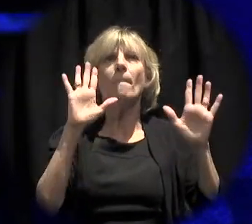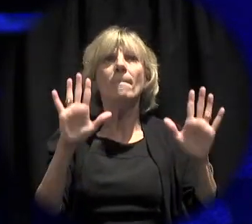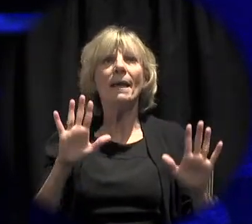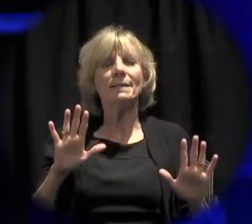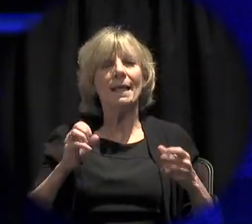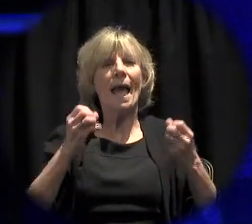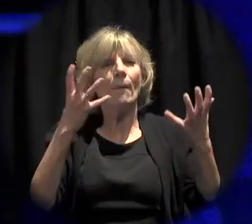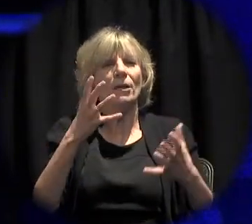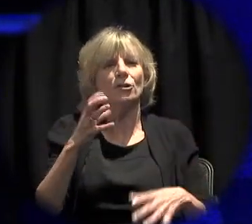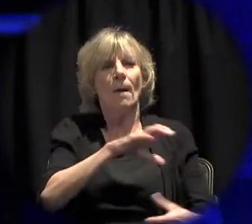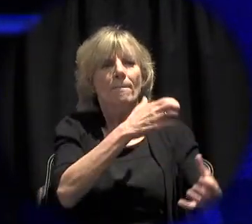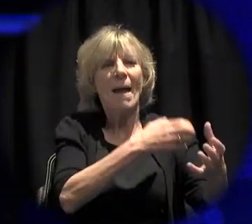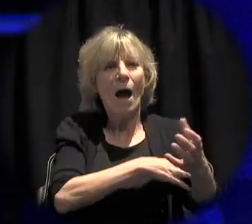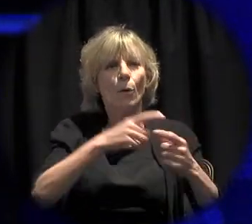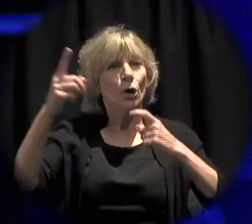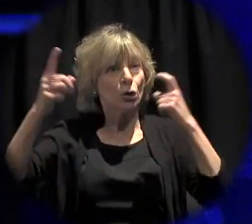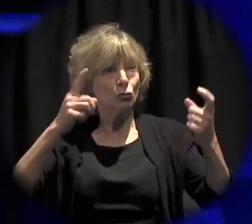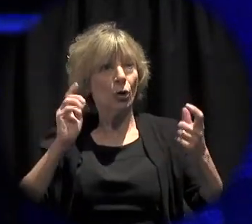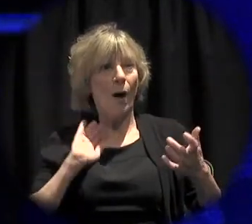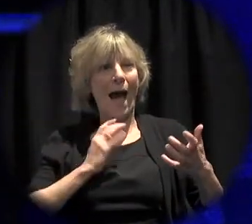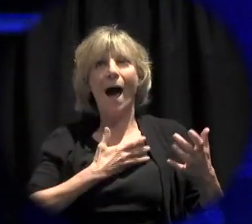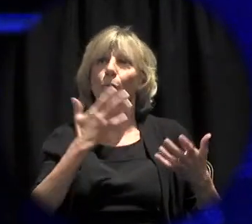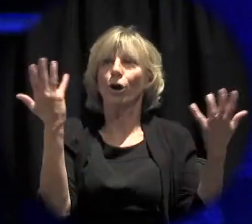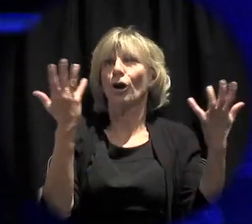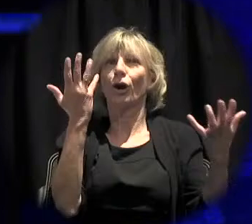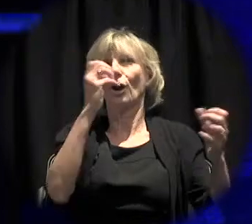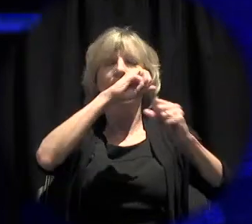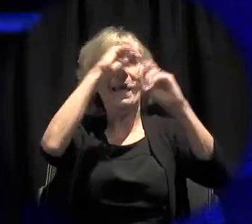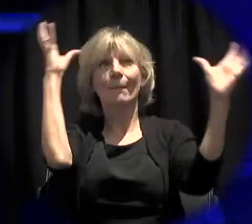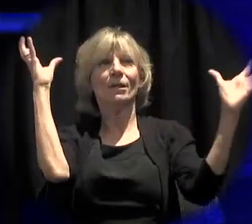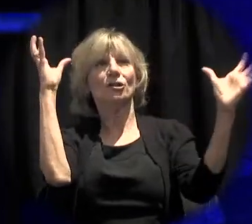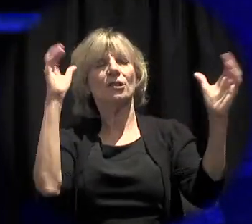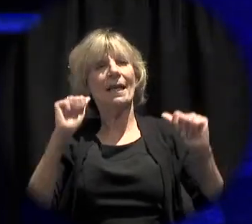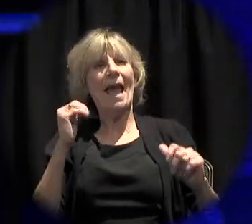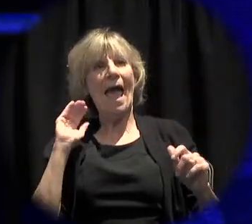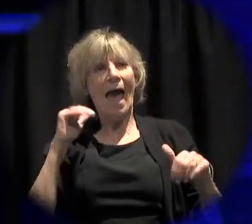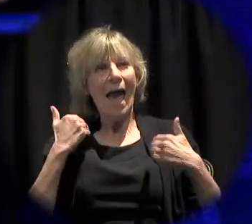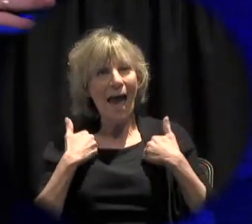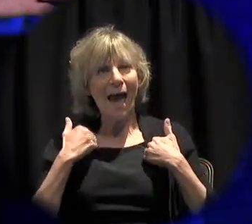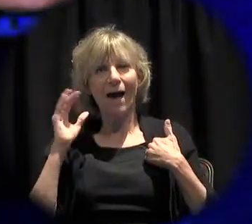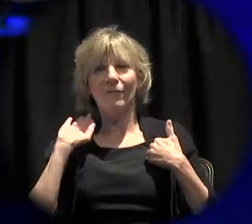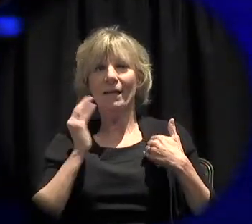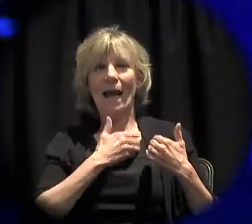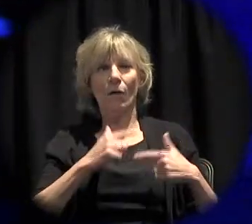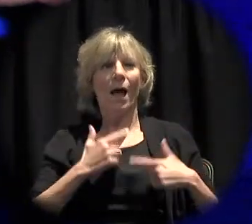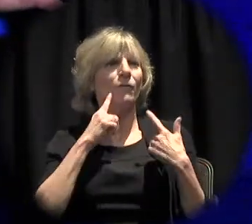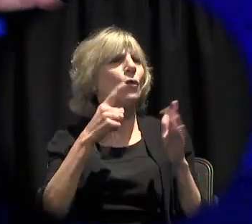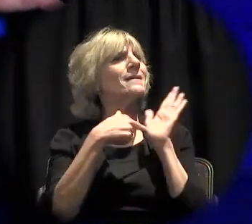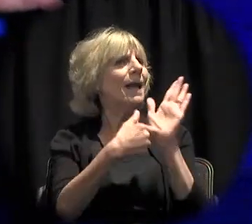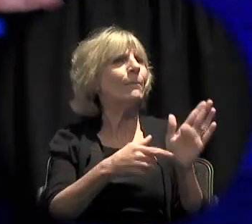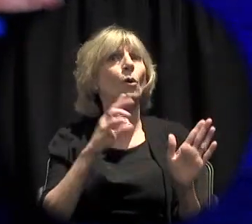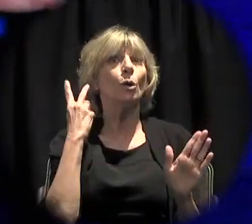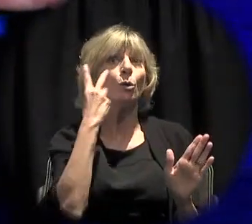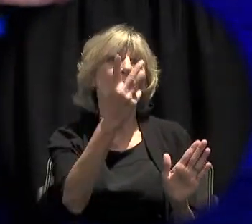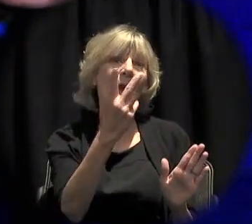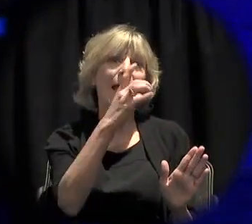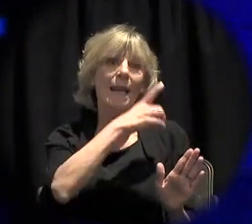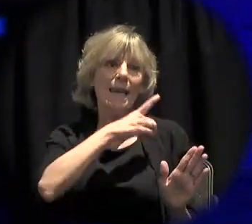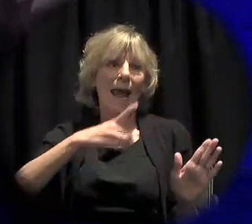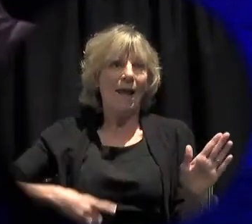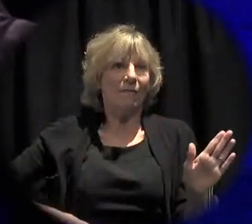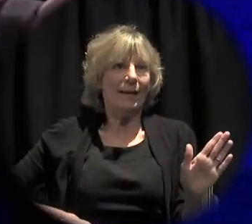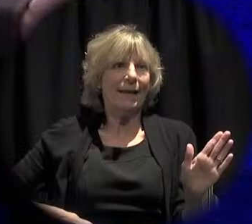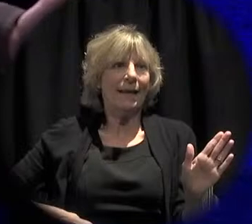our image can have in our lives. Like, look at David, a horrible sexual sin against Bathsheba. But